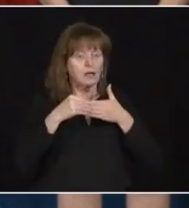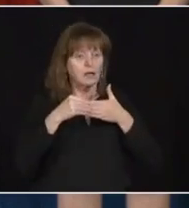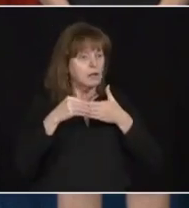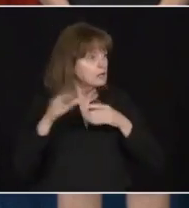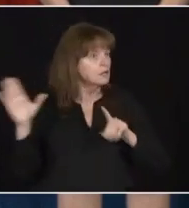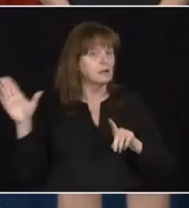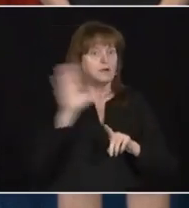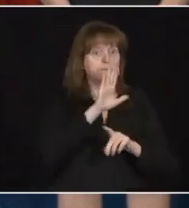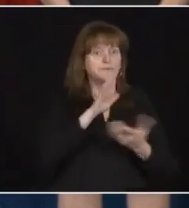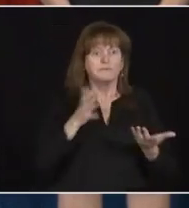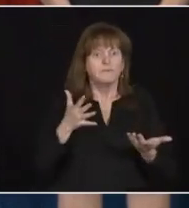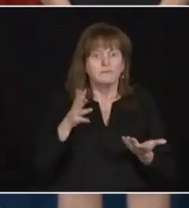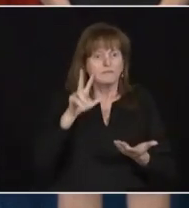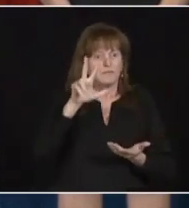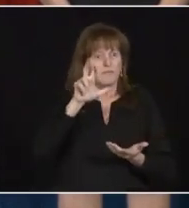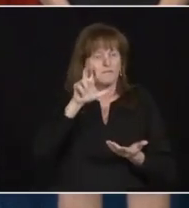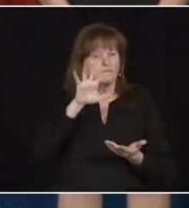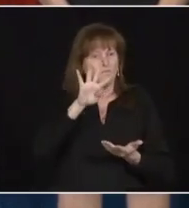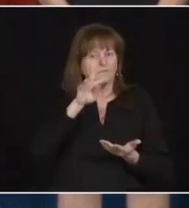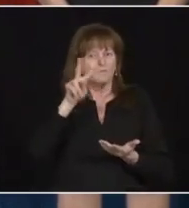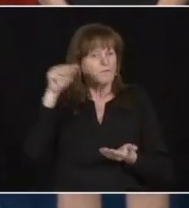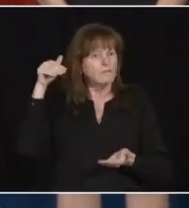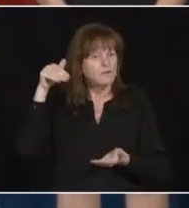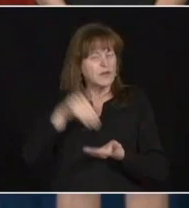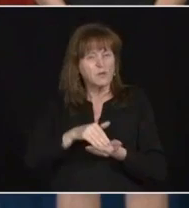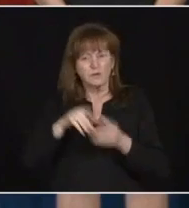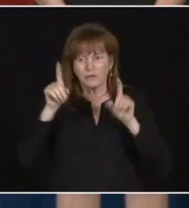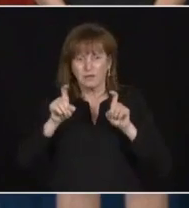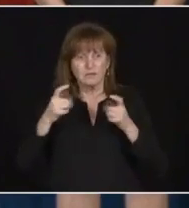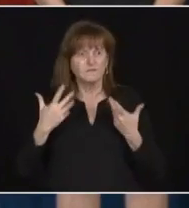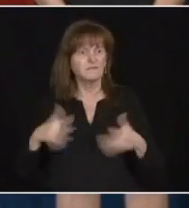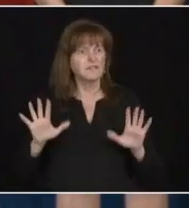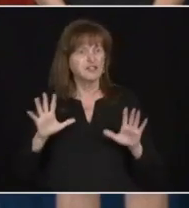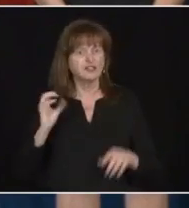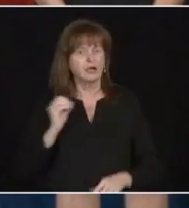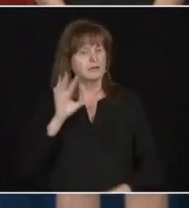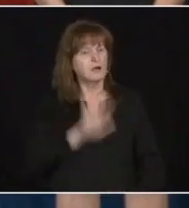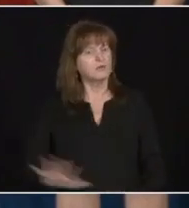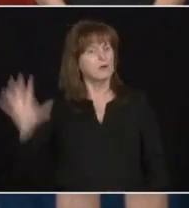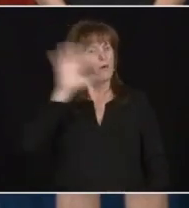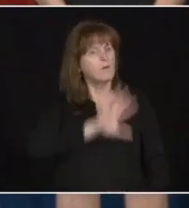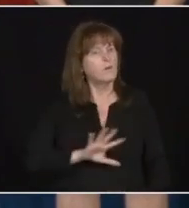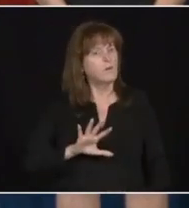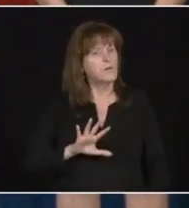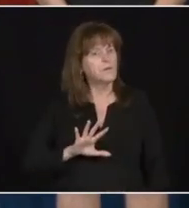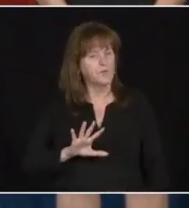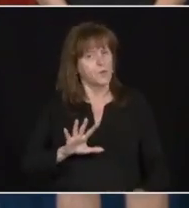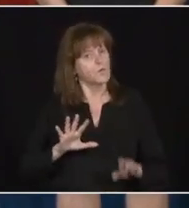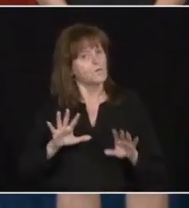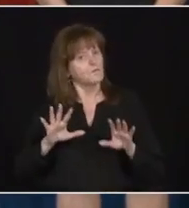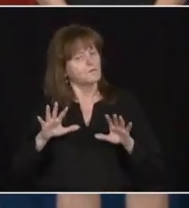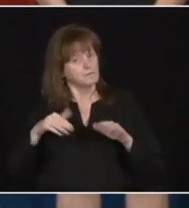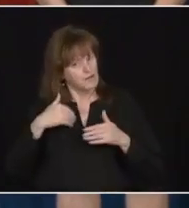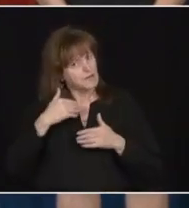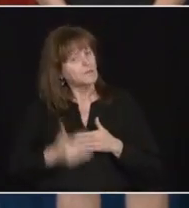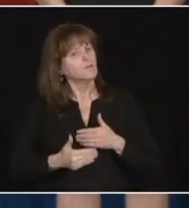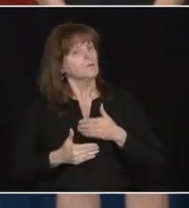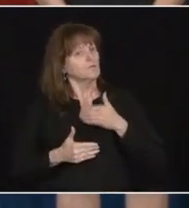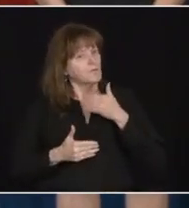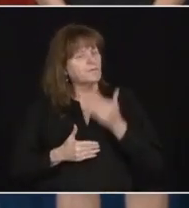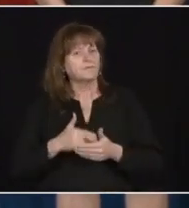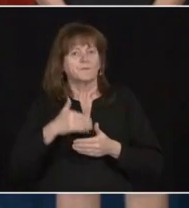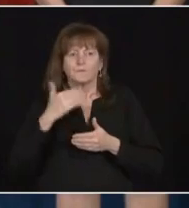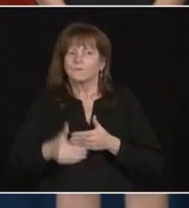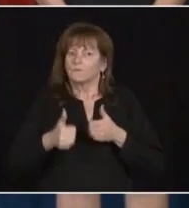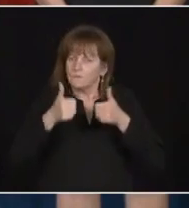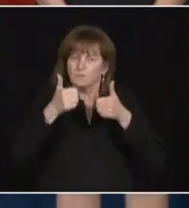342,000 tests have been completed in Ontario to date. These gains are significant, but we still have a lot of work